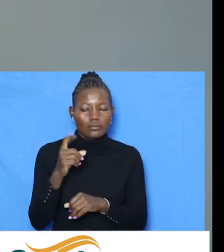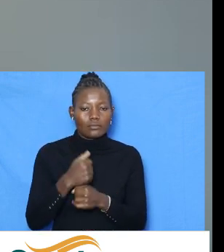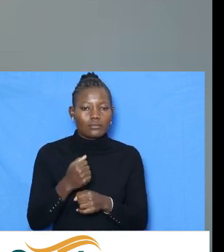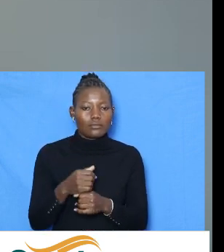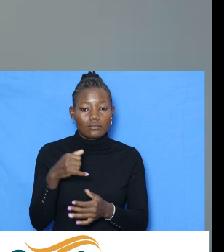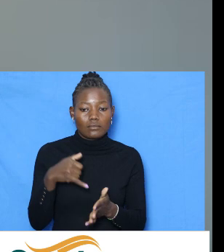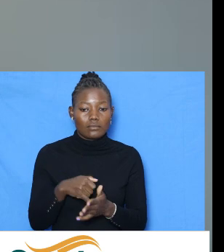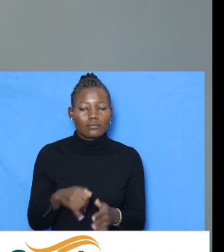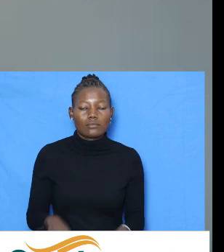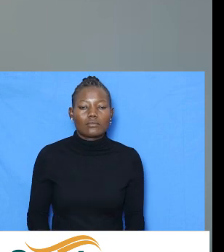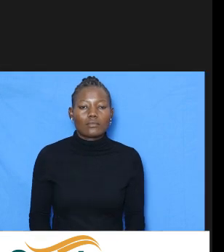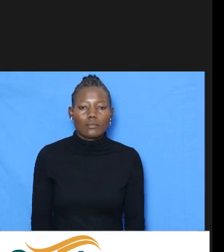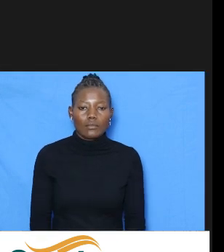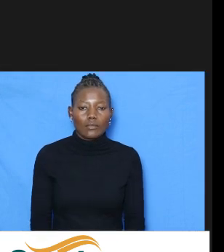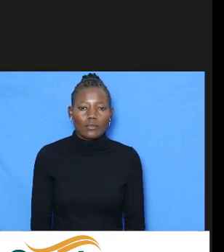well.